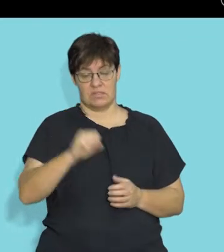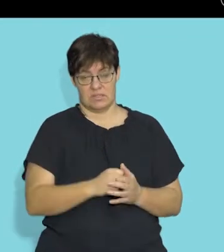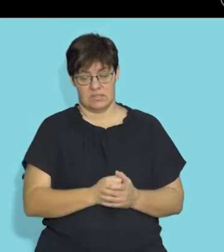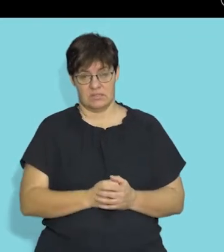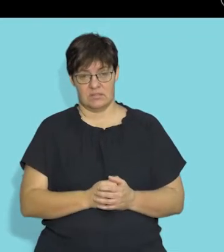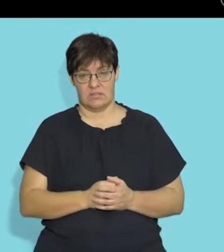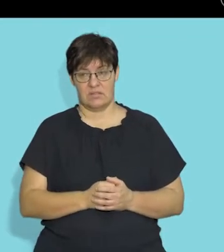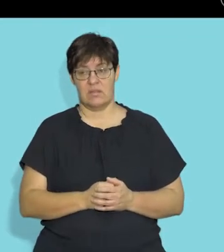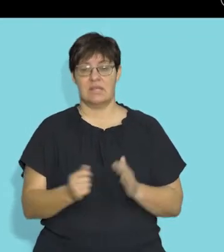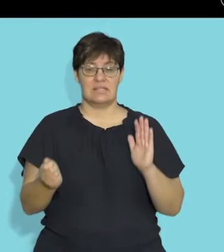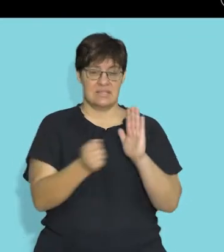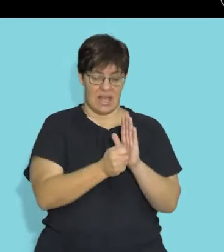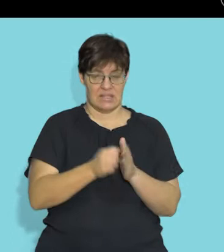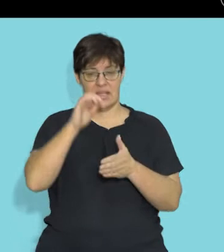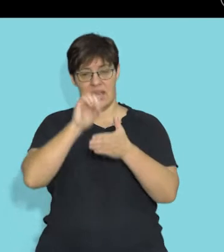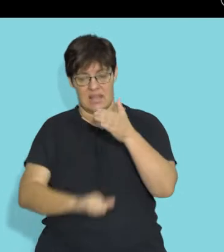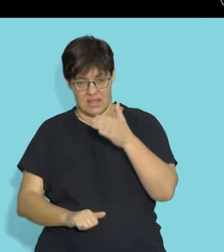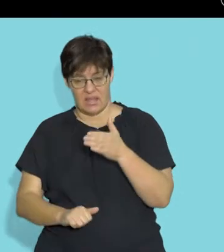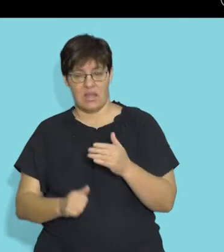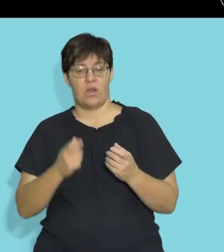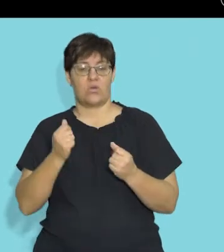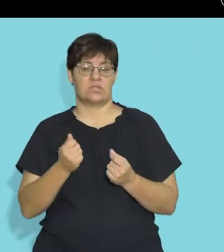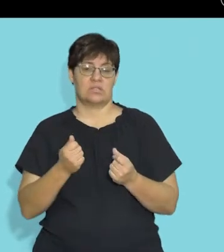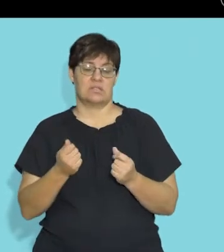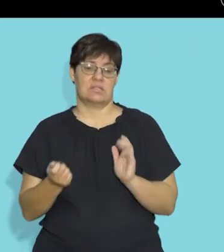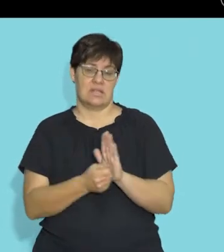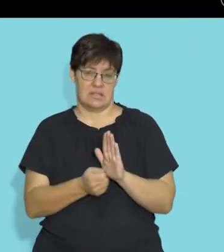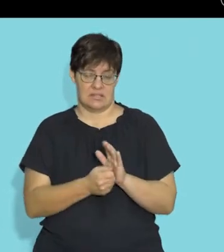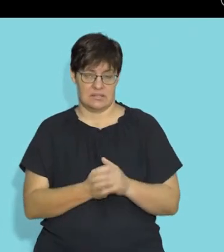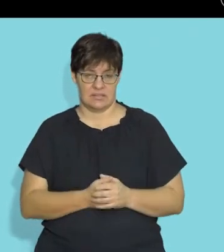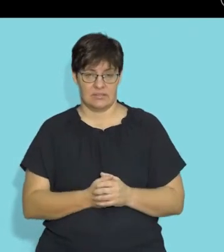360,000 Rand. So it's sales less cost of sales. Okay.